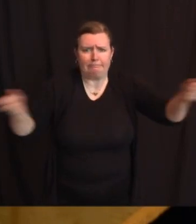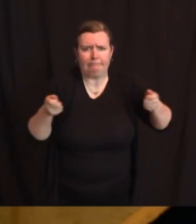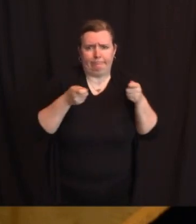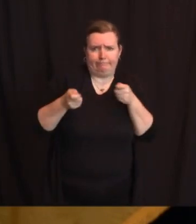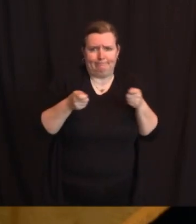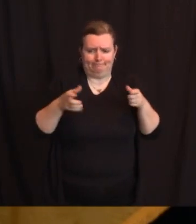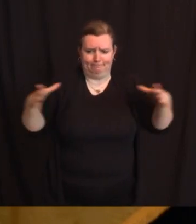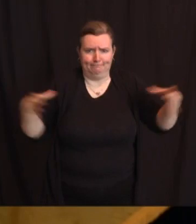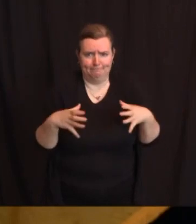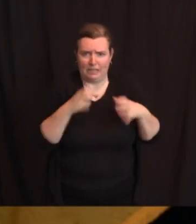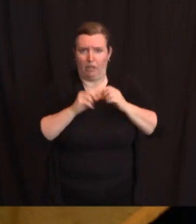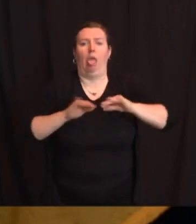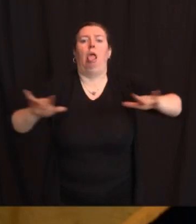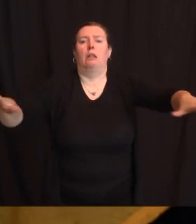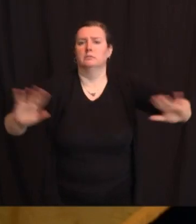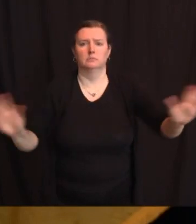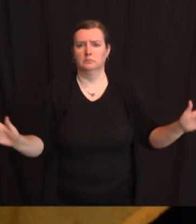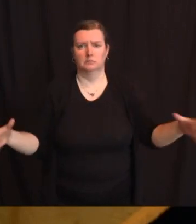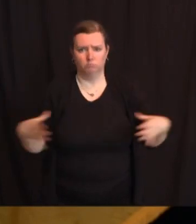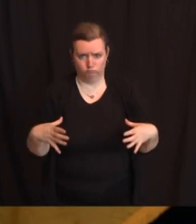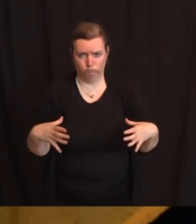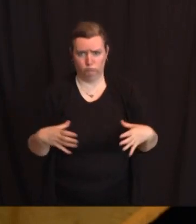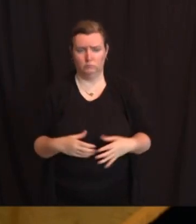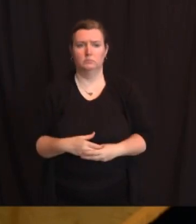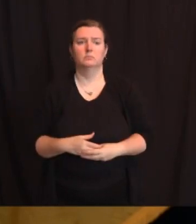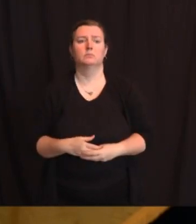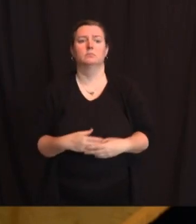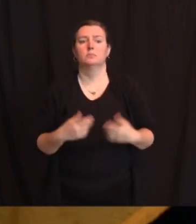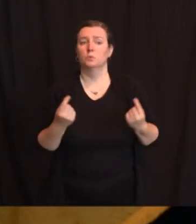reduced. Through interviews,